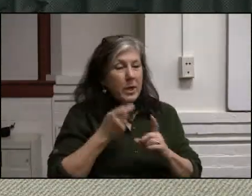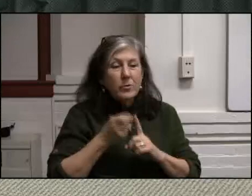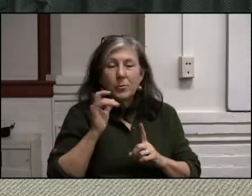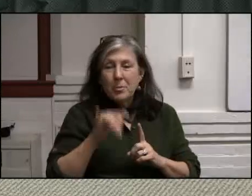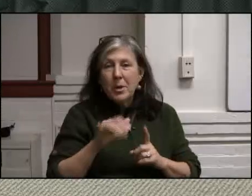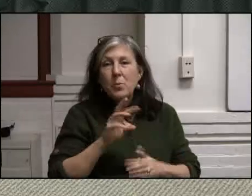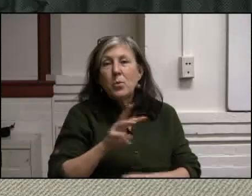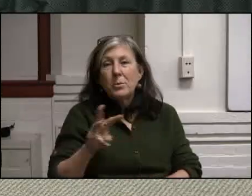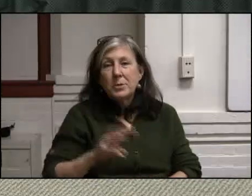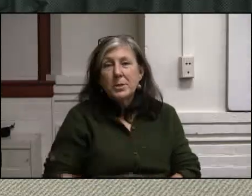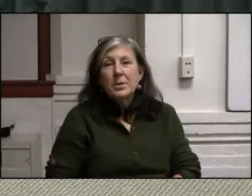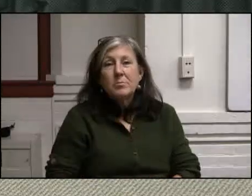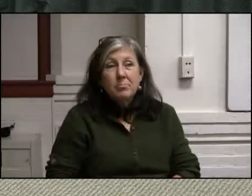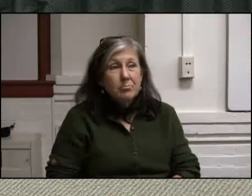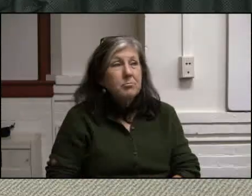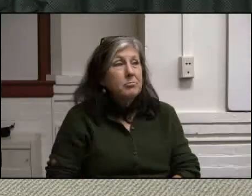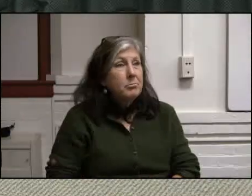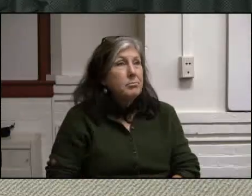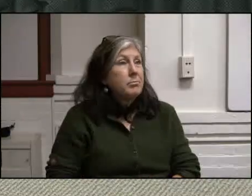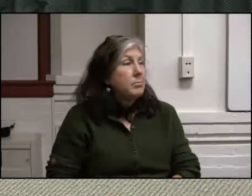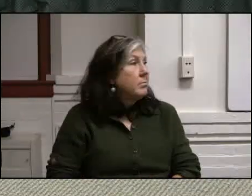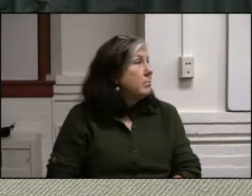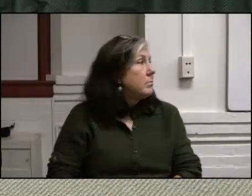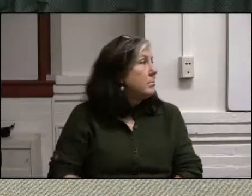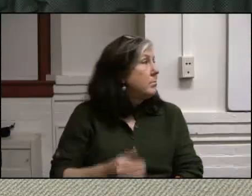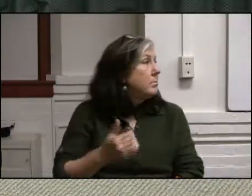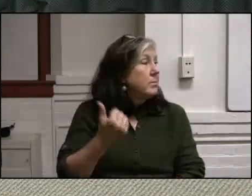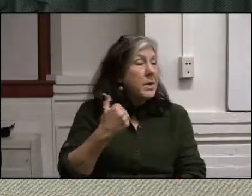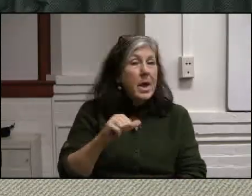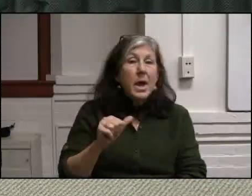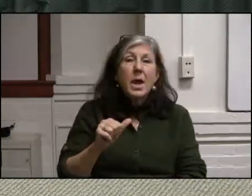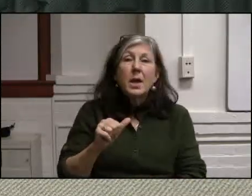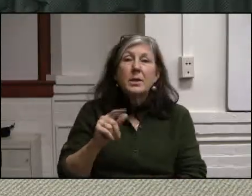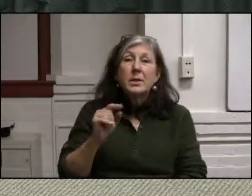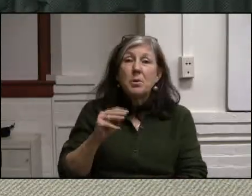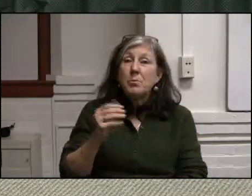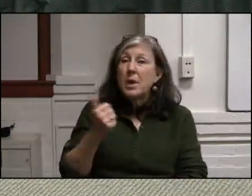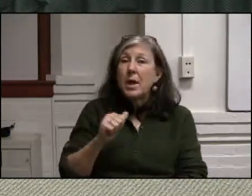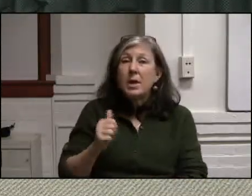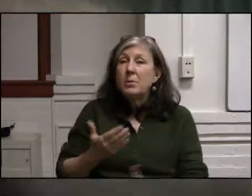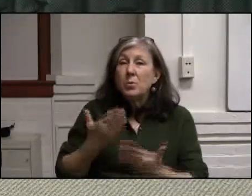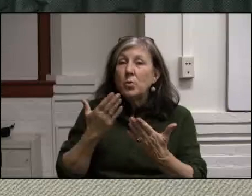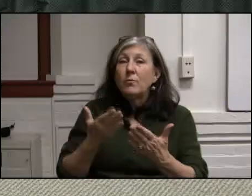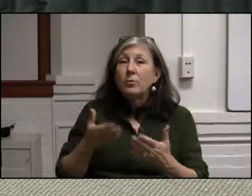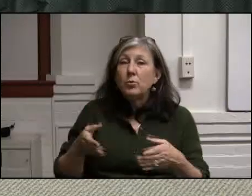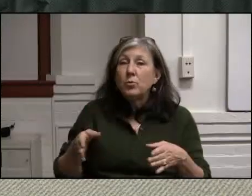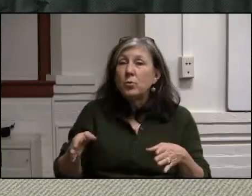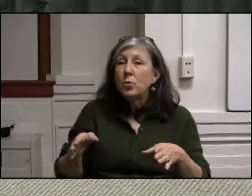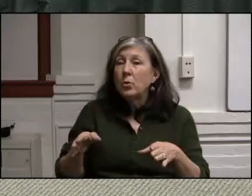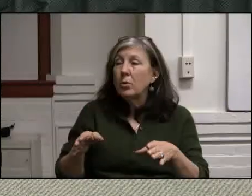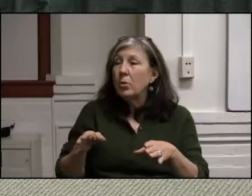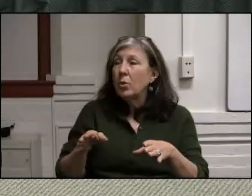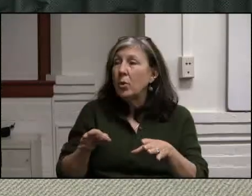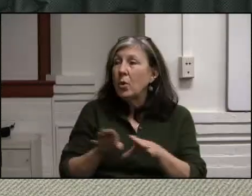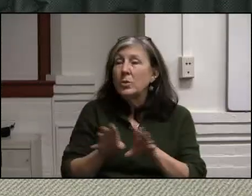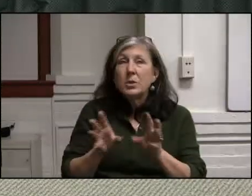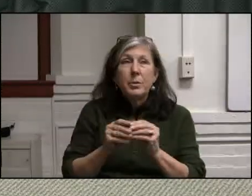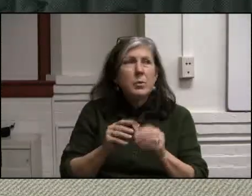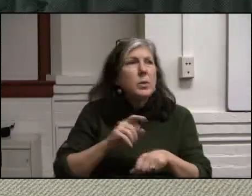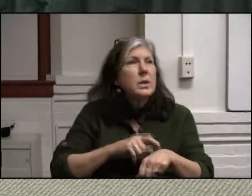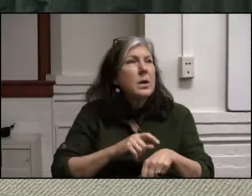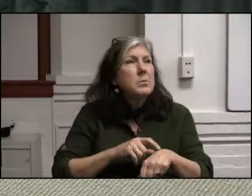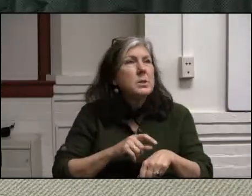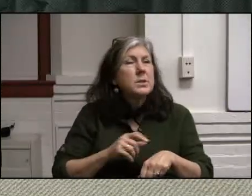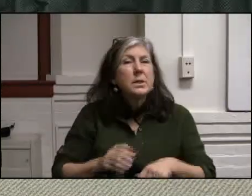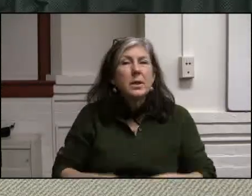True. All right. Anyone have a motion to close out the evening? What time is it? Is